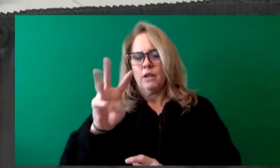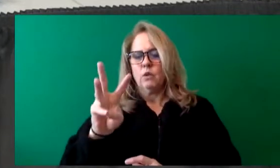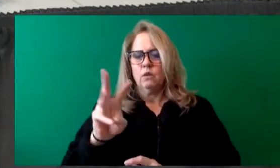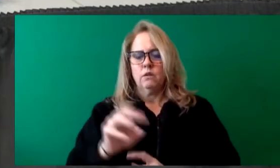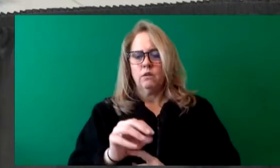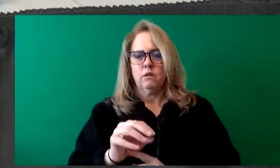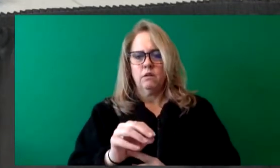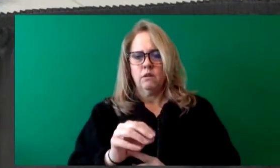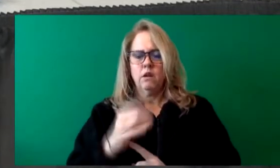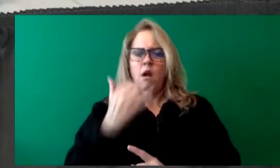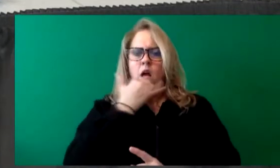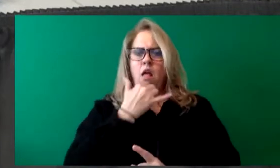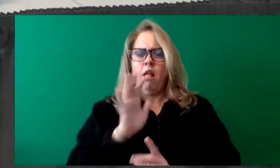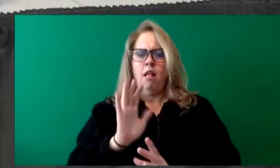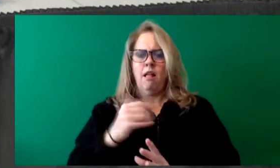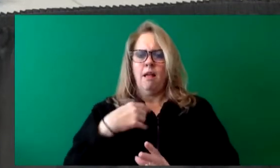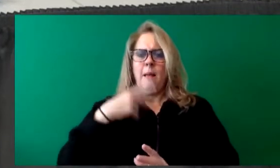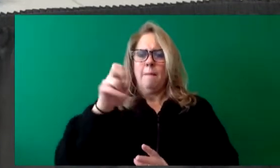Vista. Sorry. That was my problem.